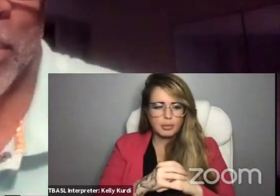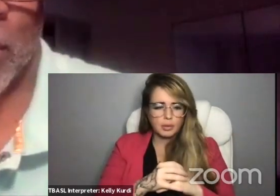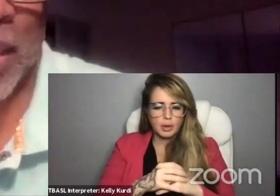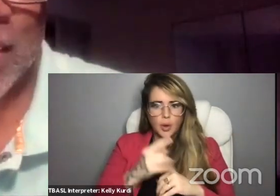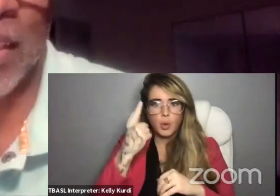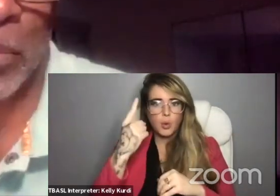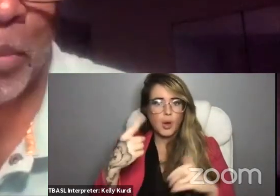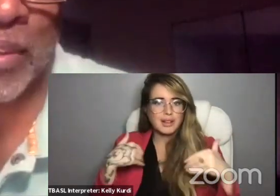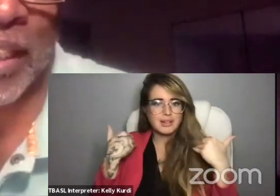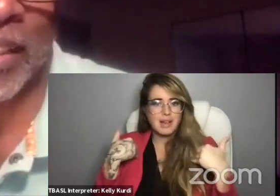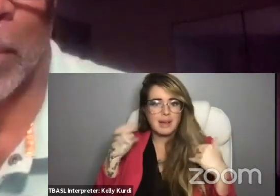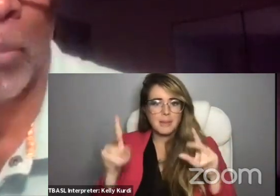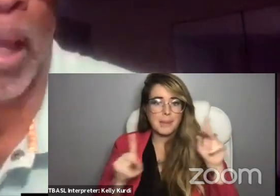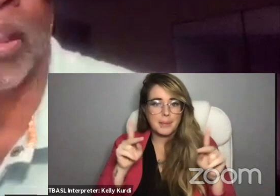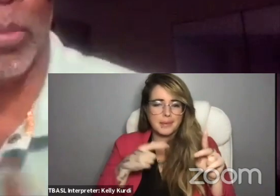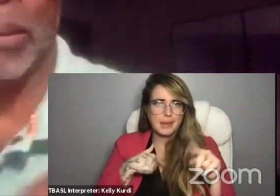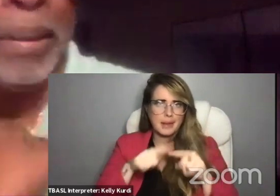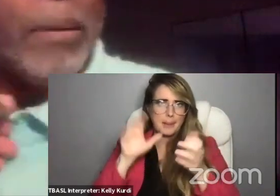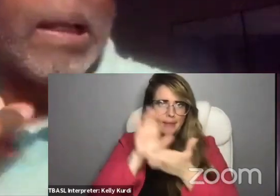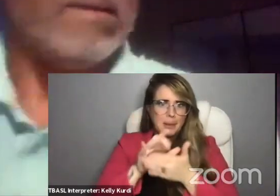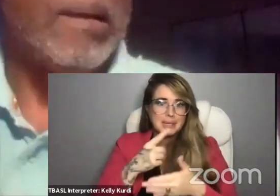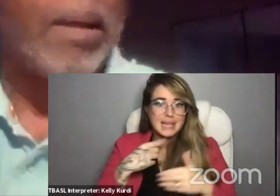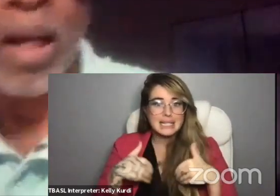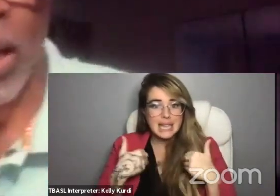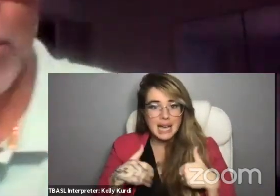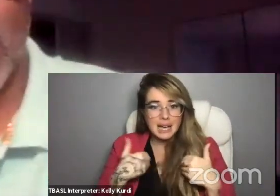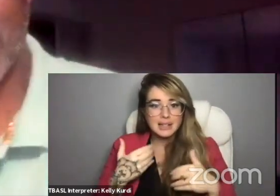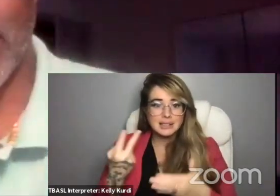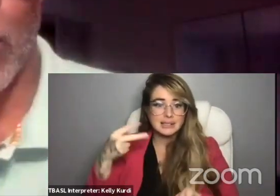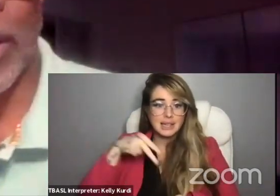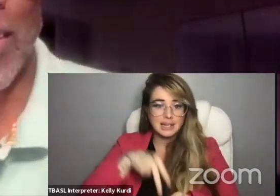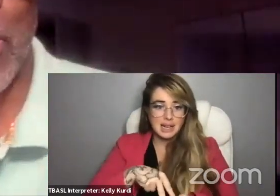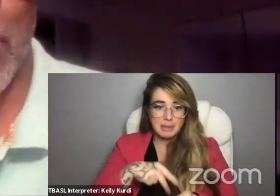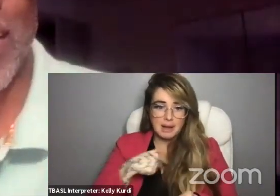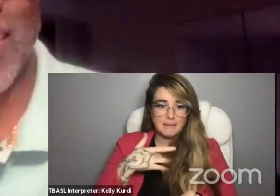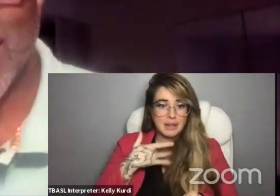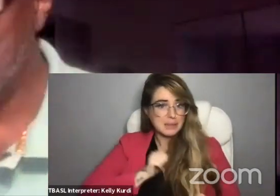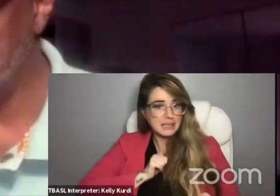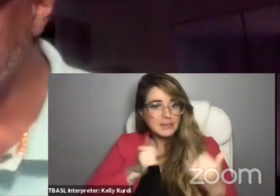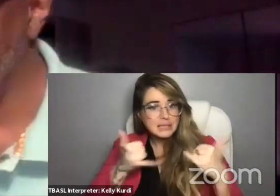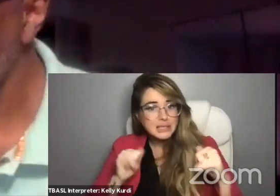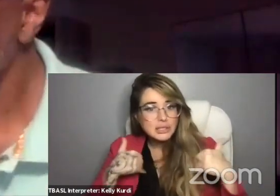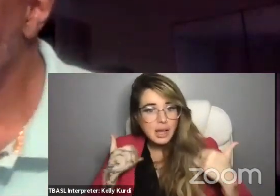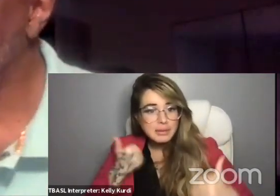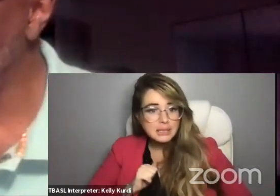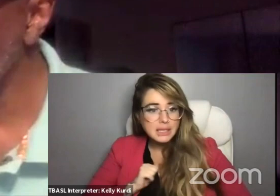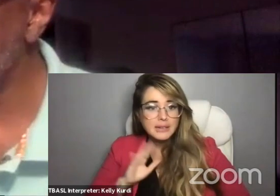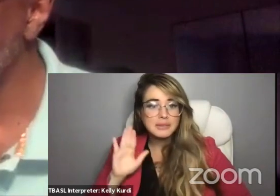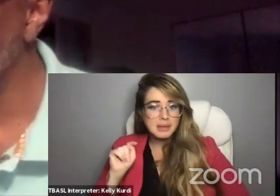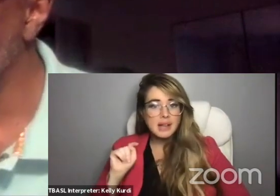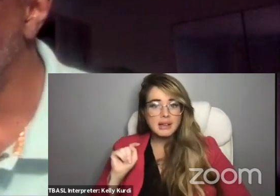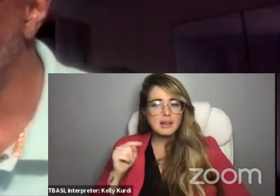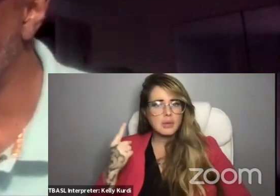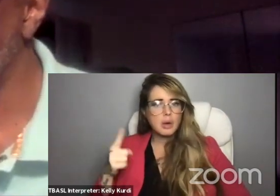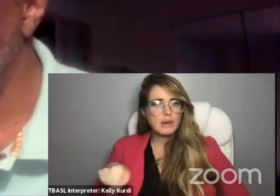young people, because when they say young people stand up, I'm like, you mean me, right? But one of the young people said, I'm curious to